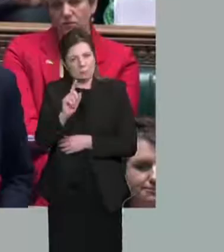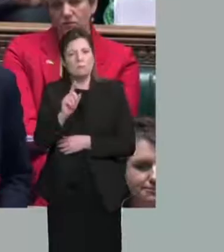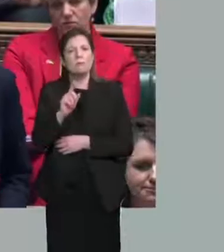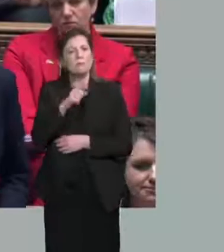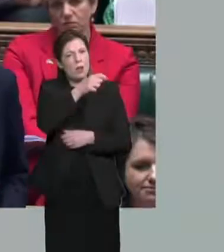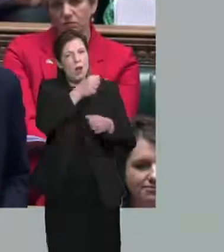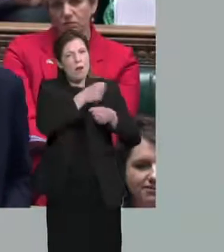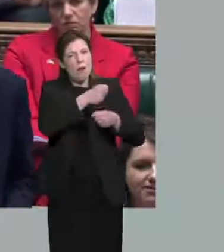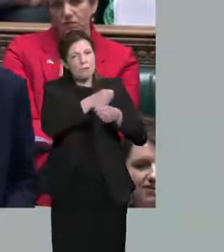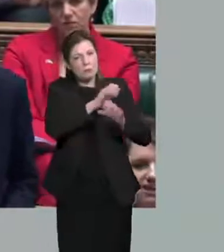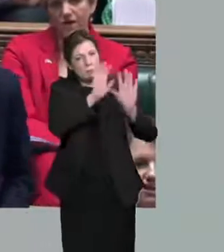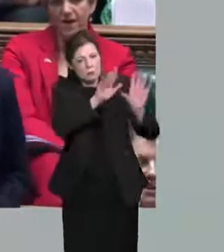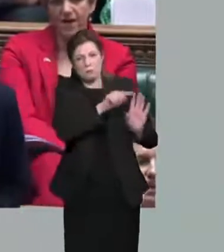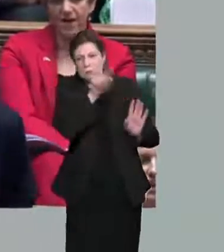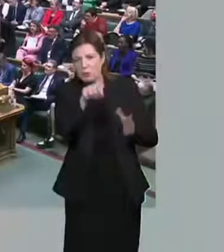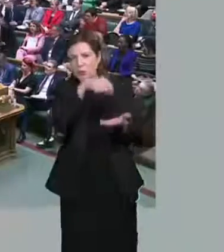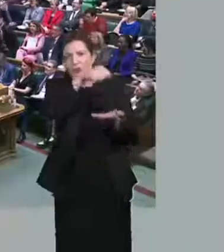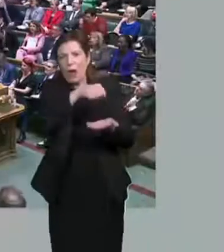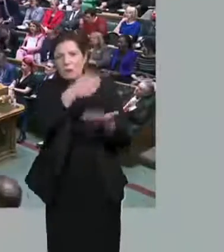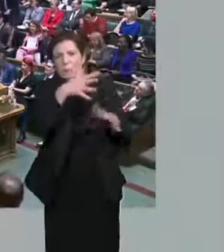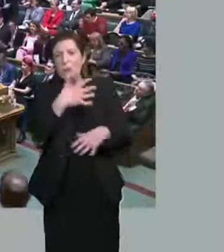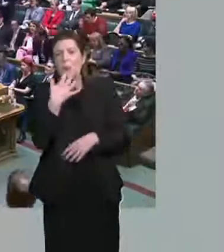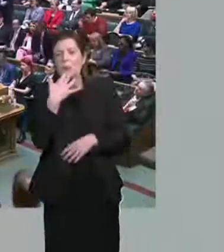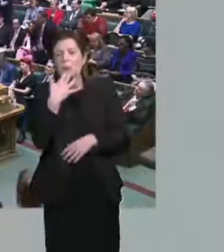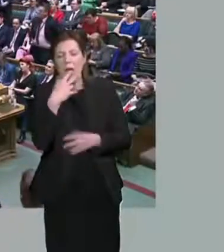the bill for the Chancellor's failures?